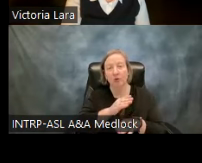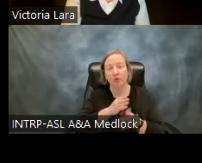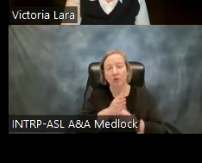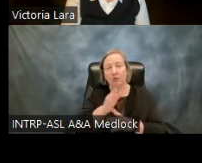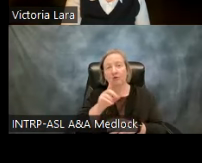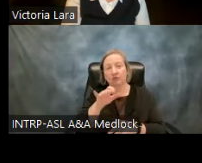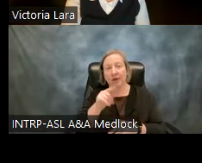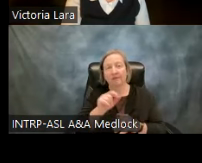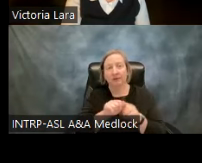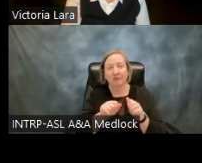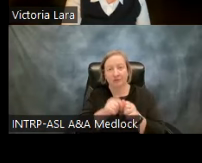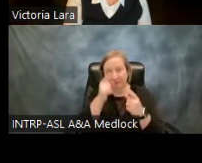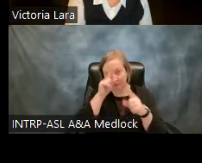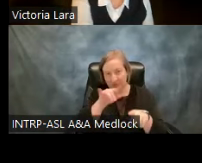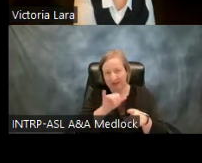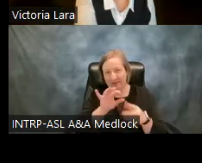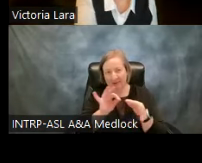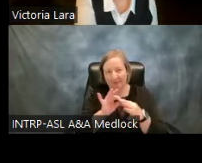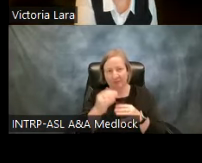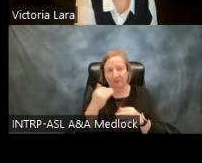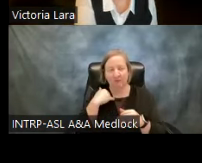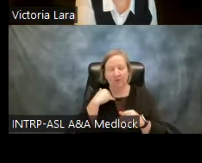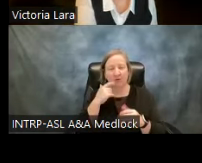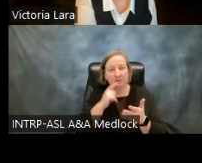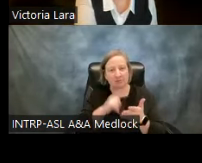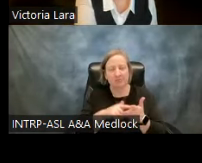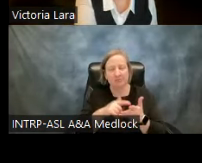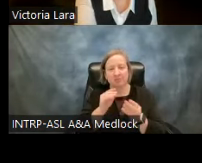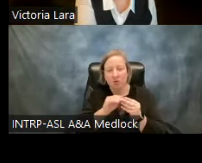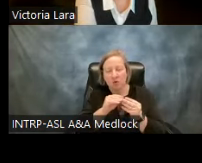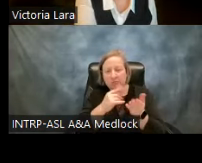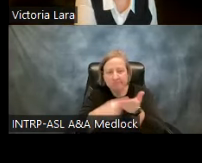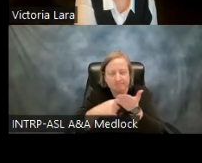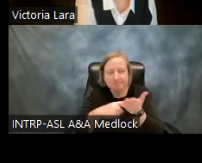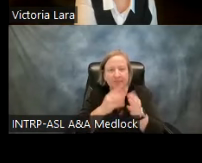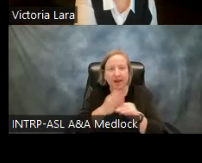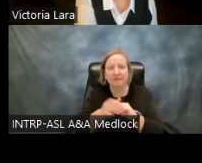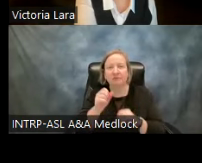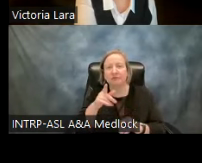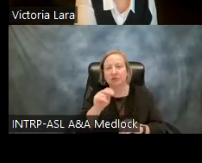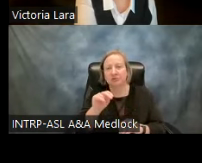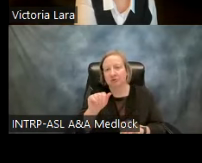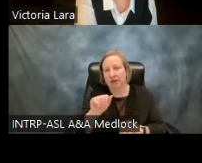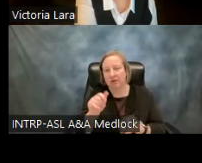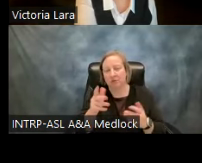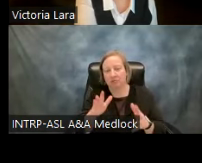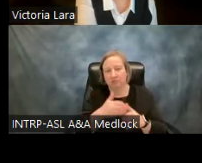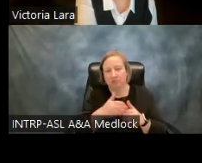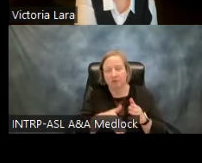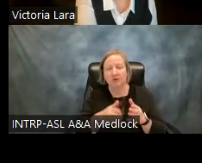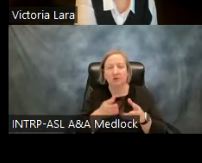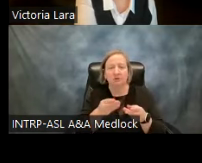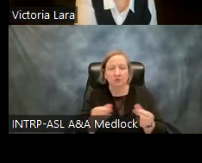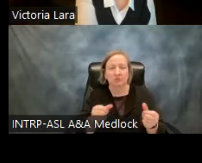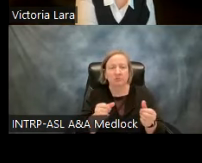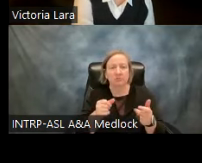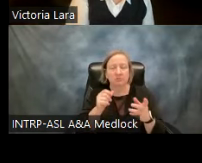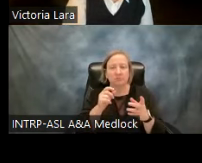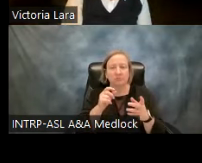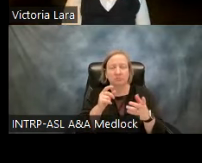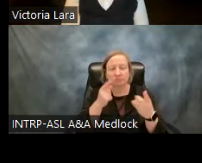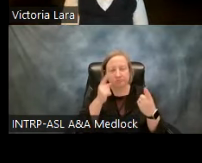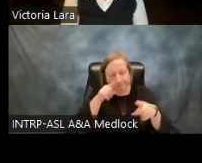was mentioning earlier, flagging items for further discussion after section A, which we already completed, resolving items, and if possible, approving the